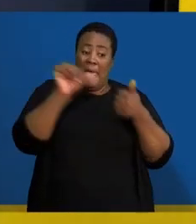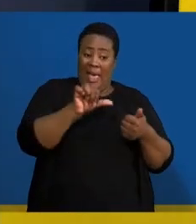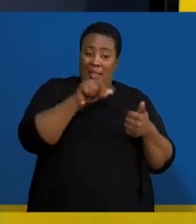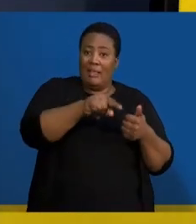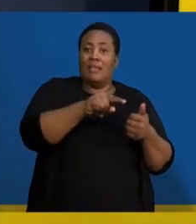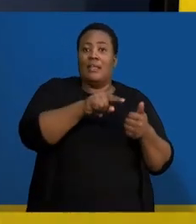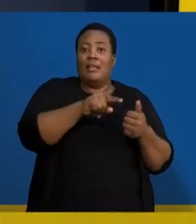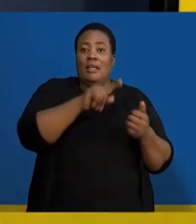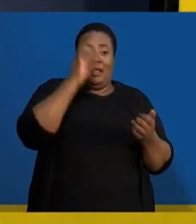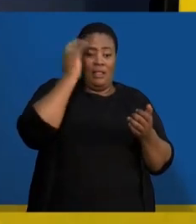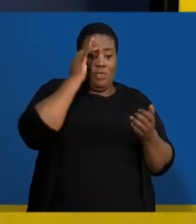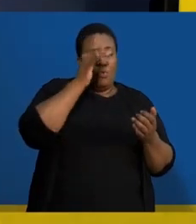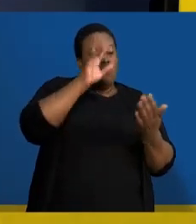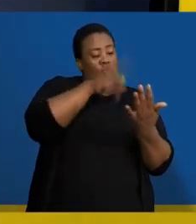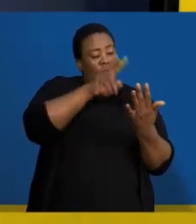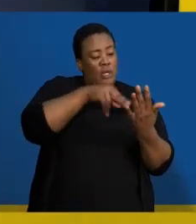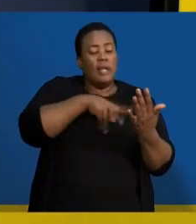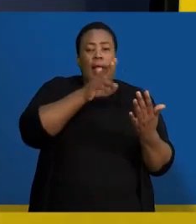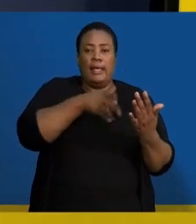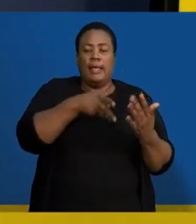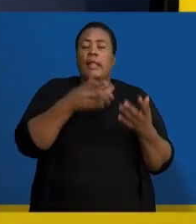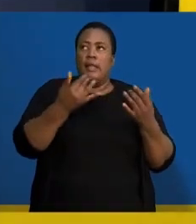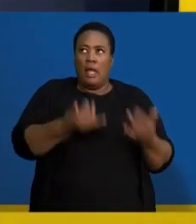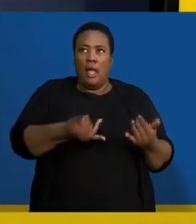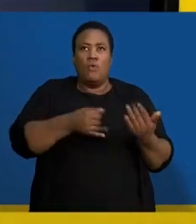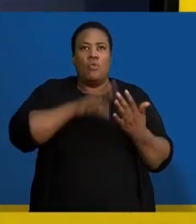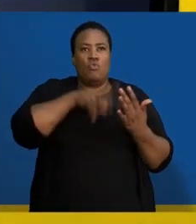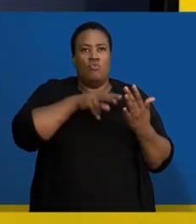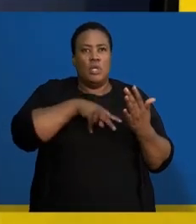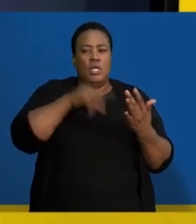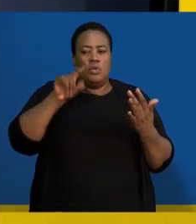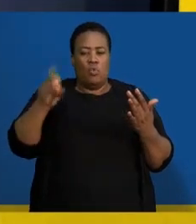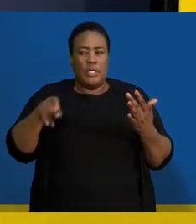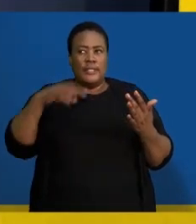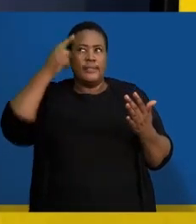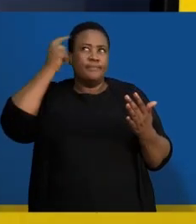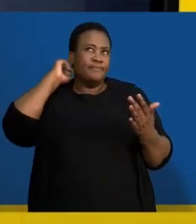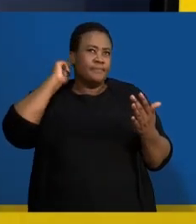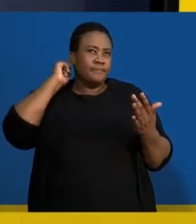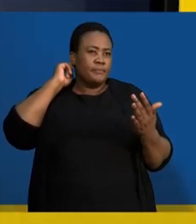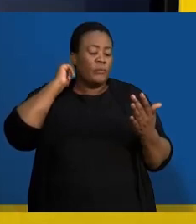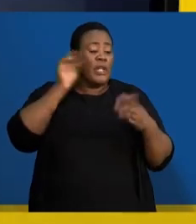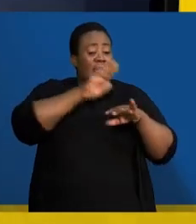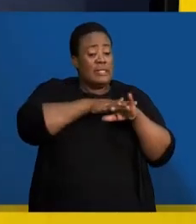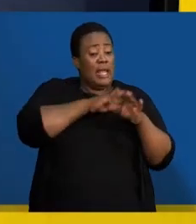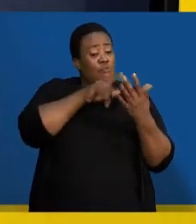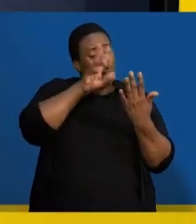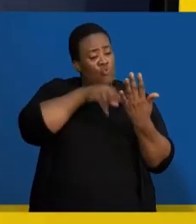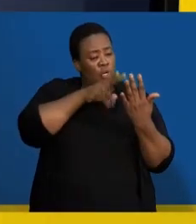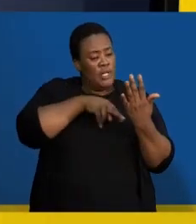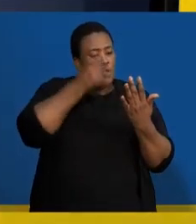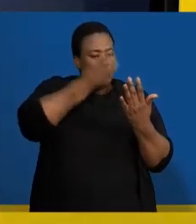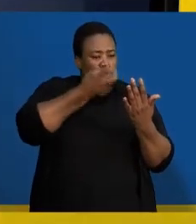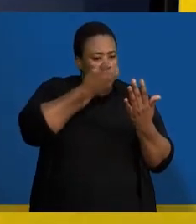again, and this time around, you'll be reading the source with the questions in mind. So when you're reading it, you will be looking